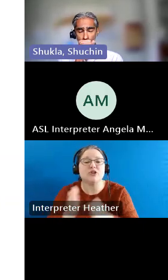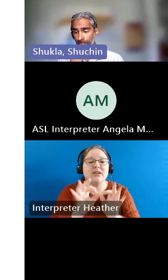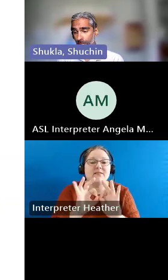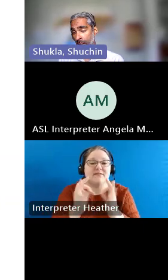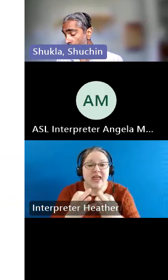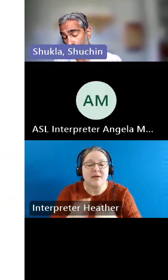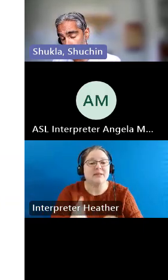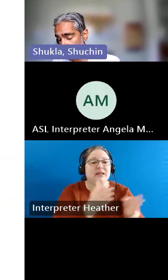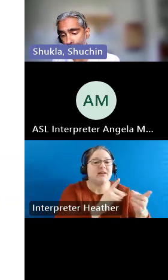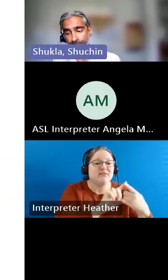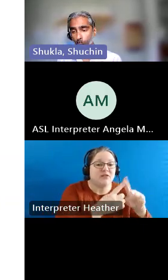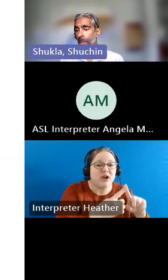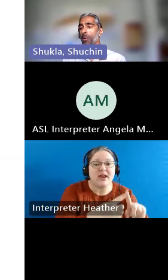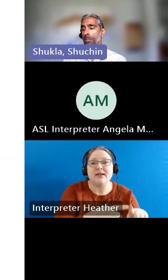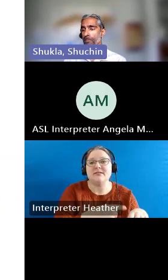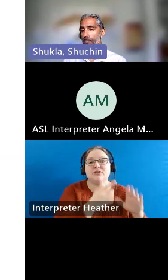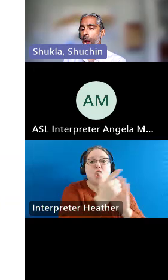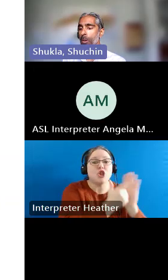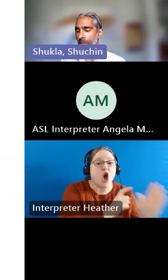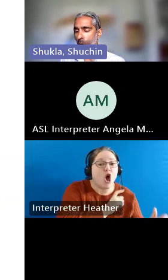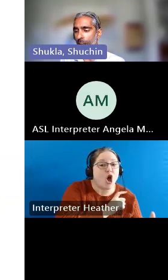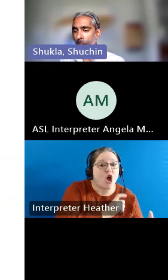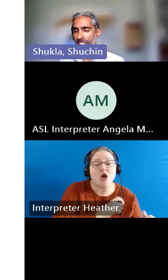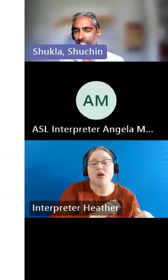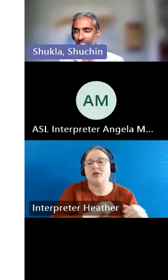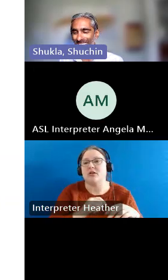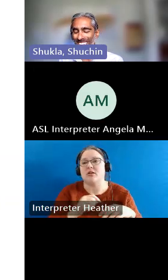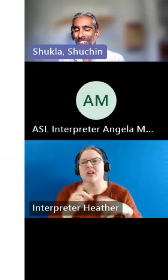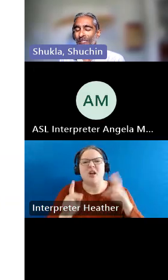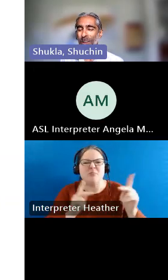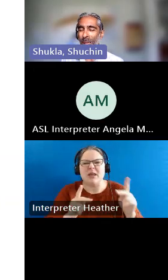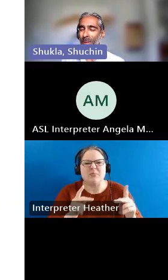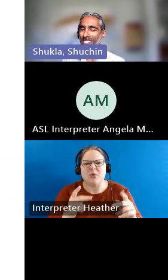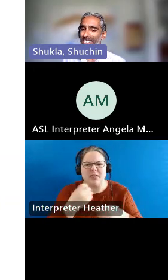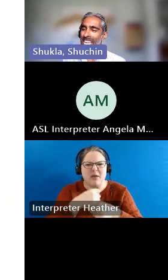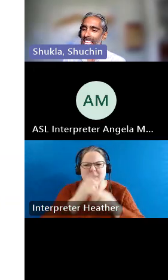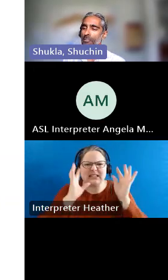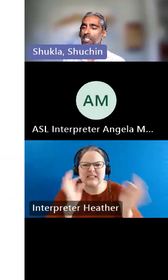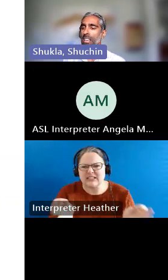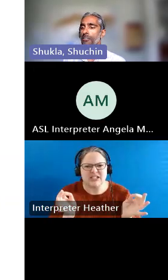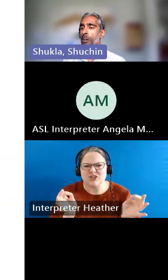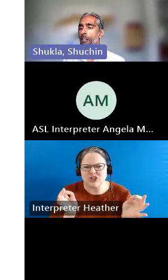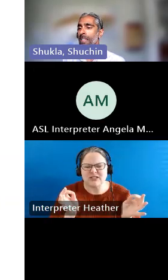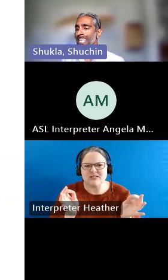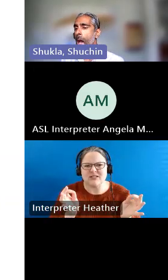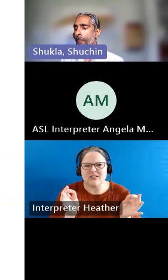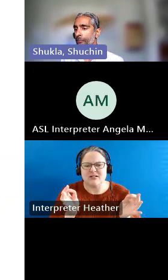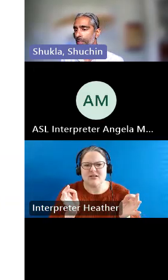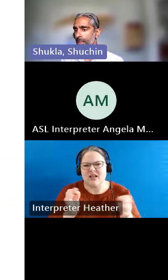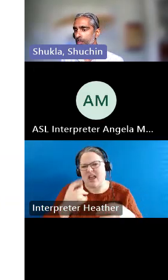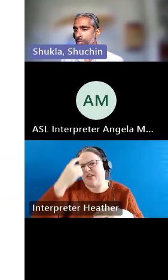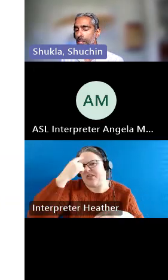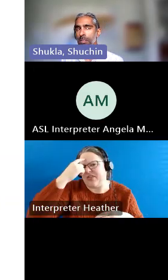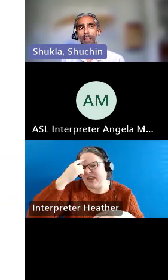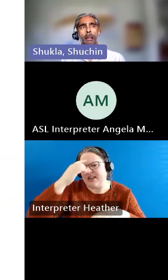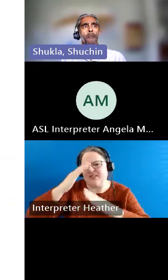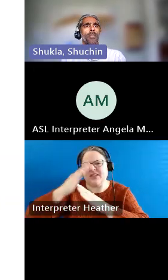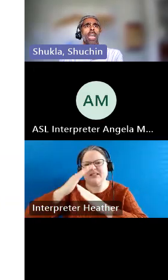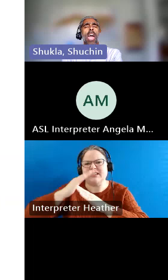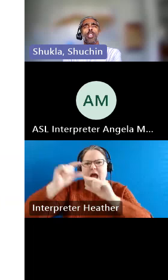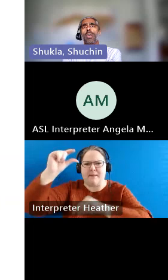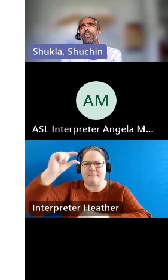or law enforcement or people with power and authority who make decisions on my patients, they often think of the top half of this,